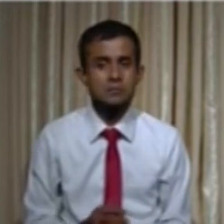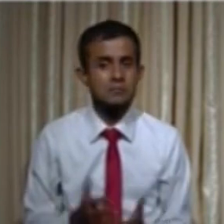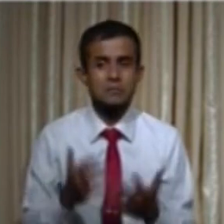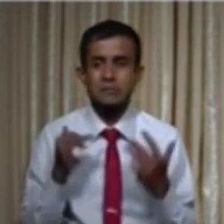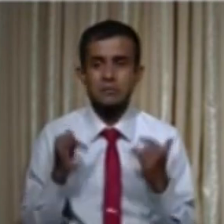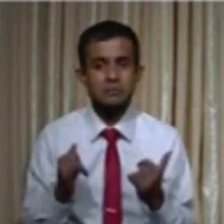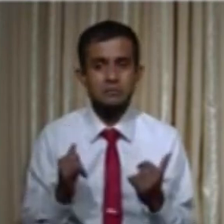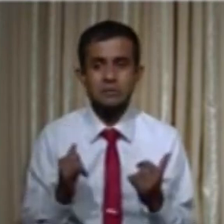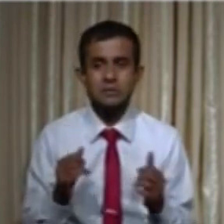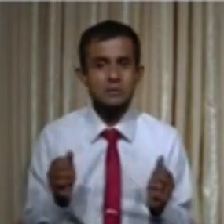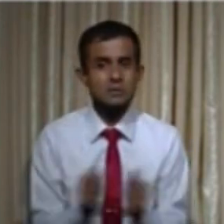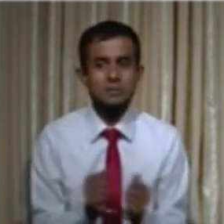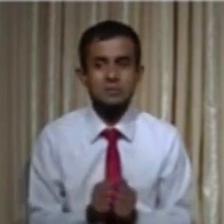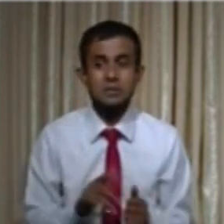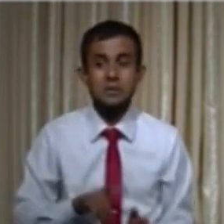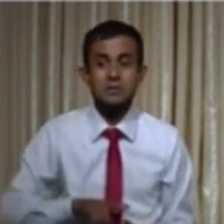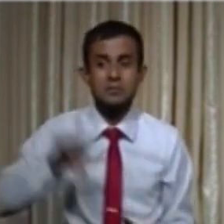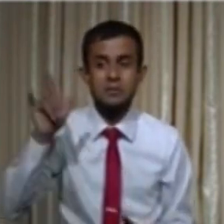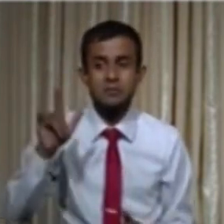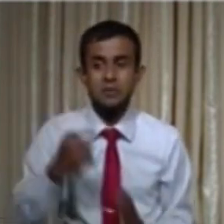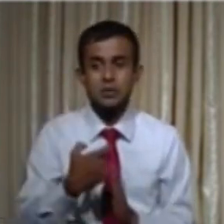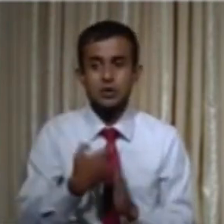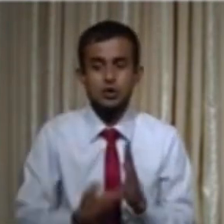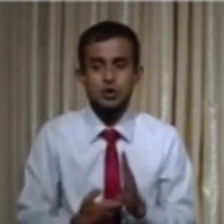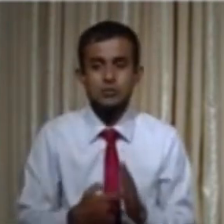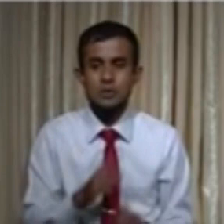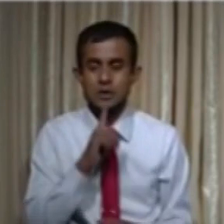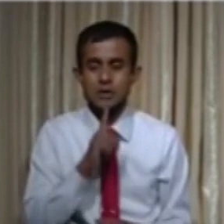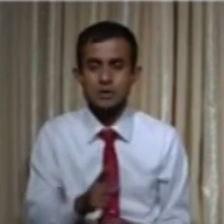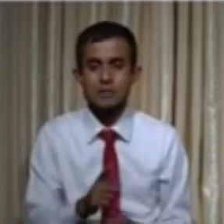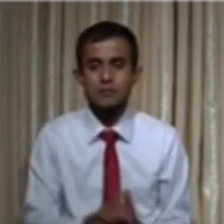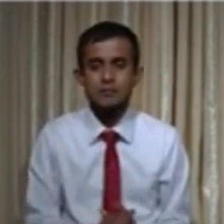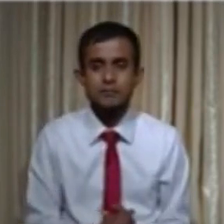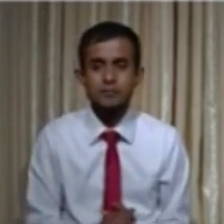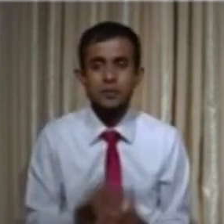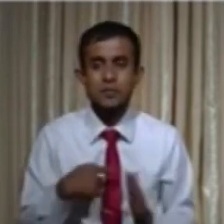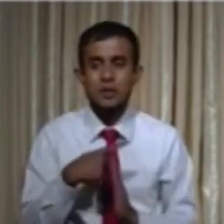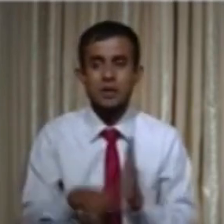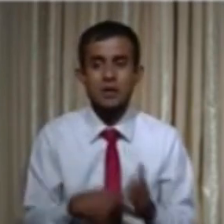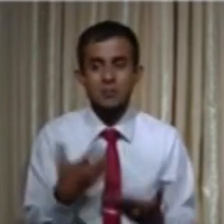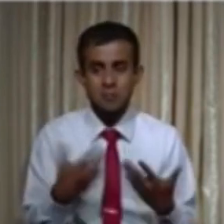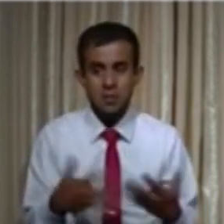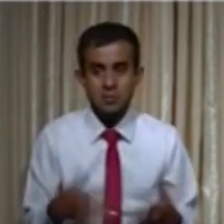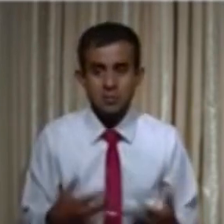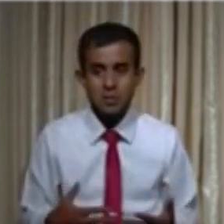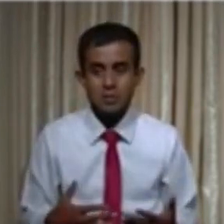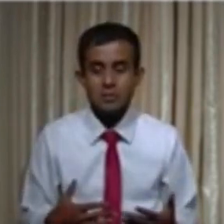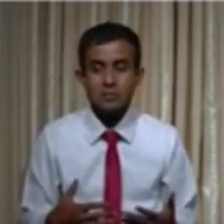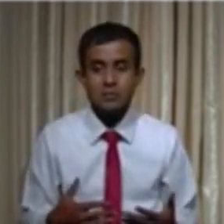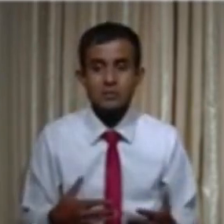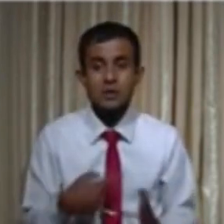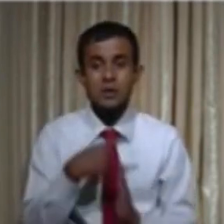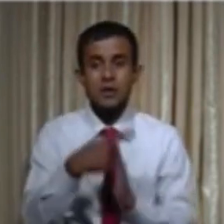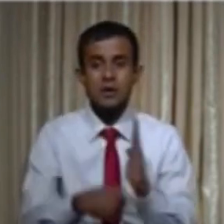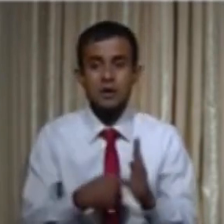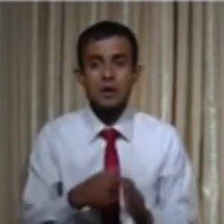case, that is very true. Sri Lanka, unfortunately, whichever party that came to power, regardless,